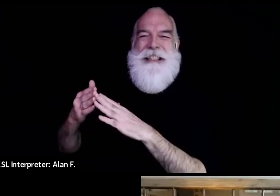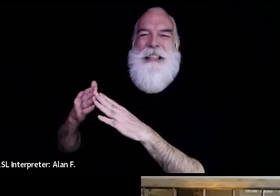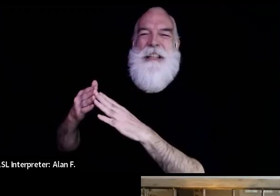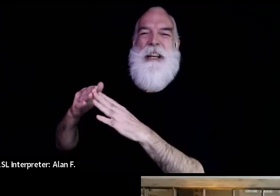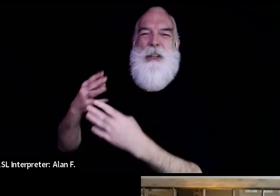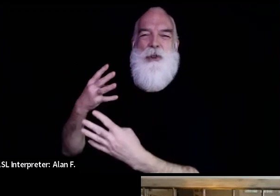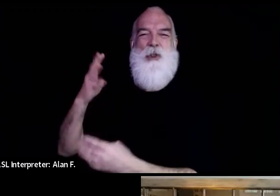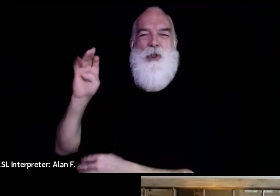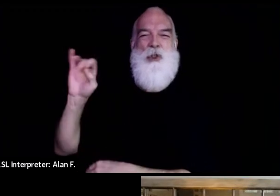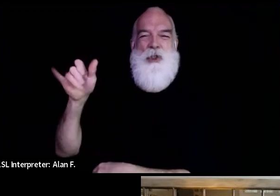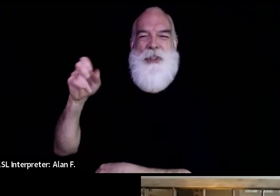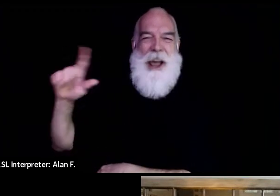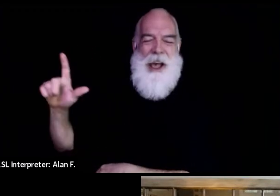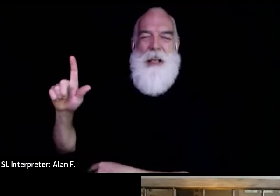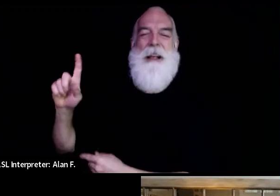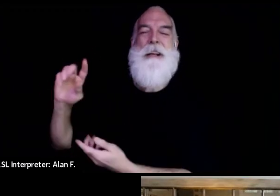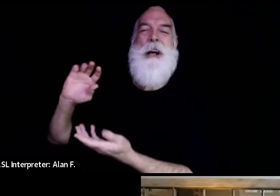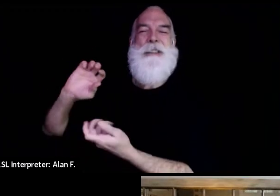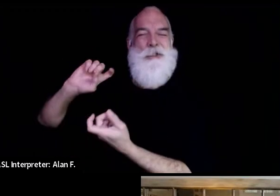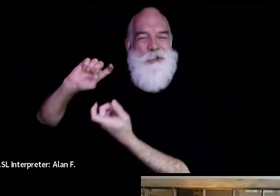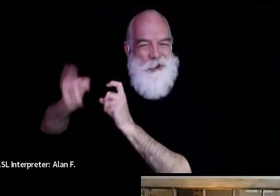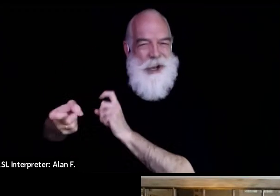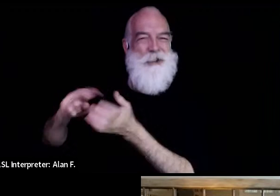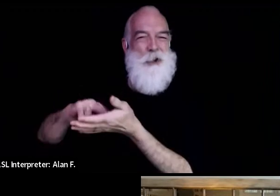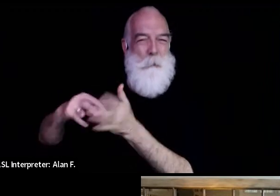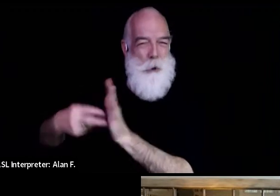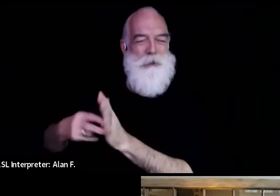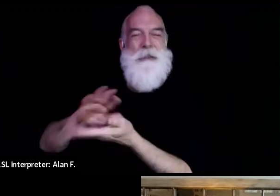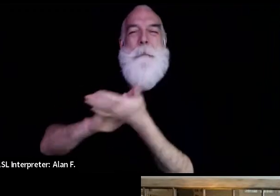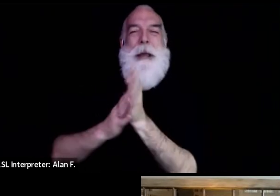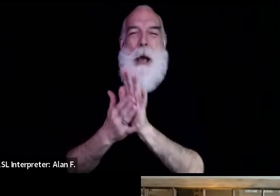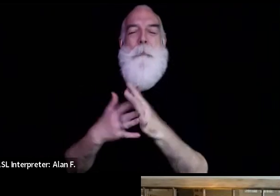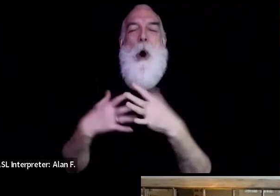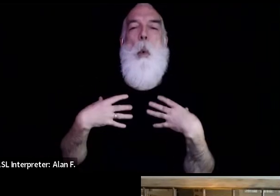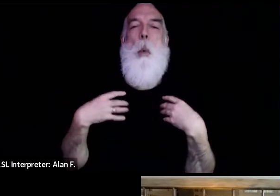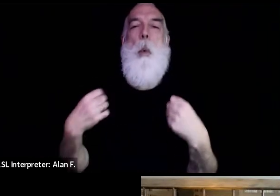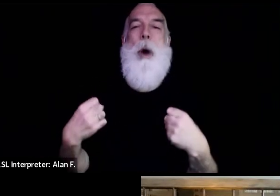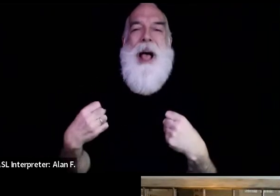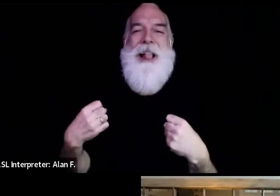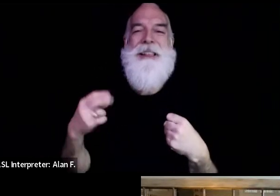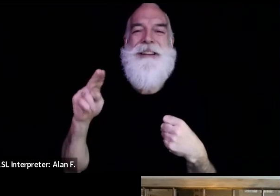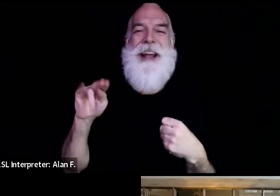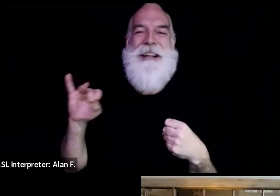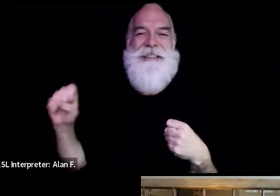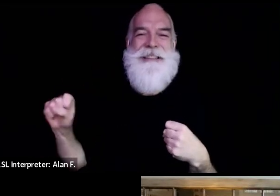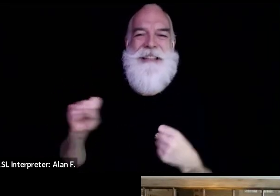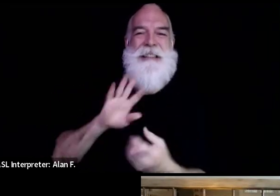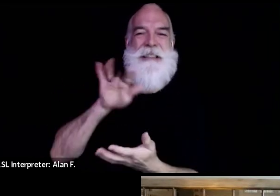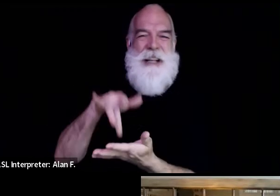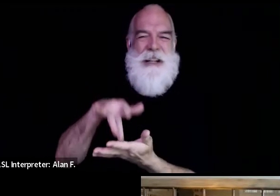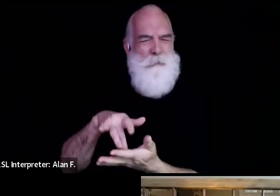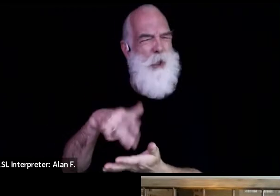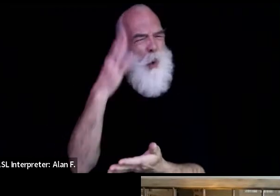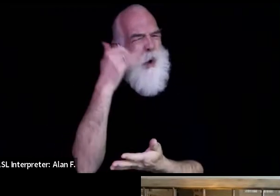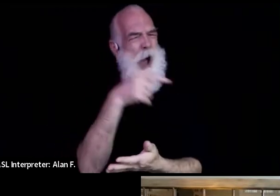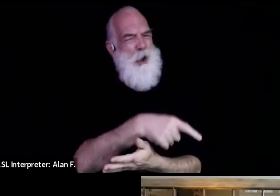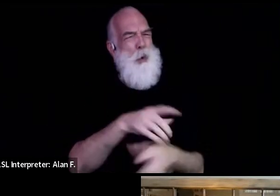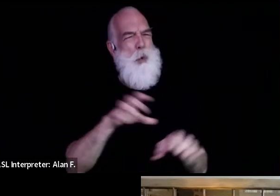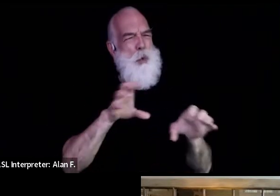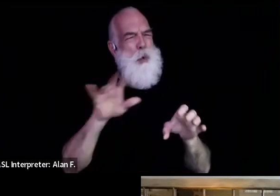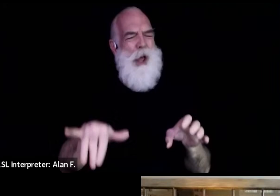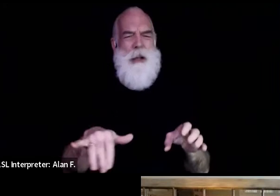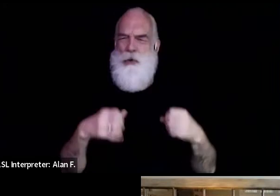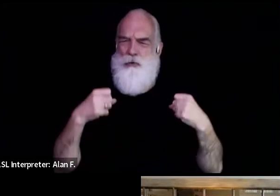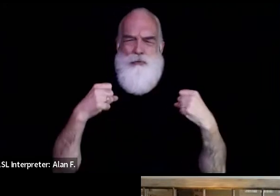community wellness center. Let's talk about that. Why did you come out of the gate with such a focus on criminal justice reform at the